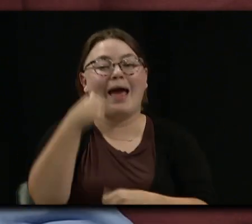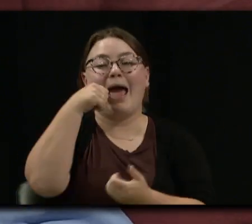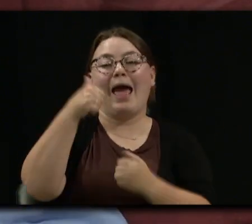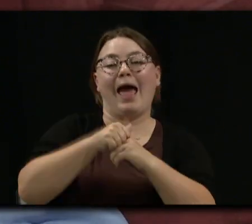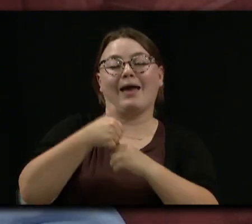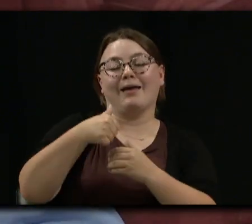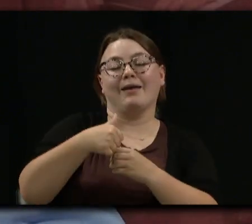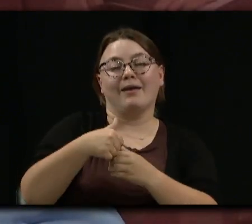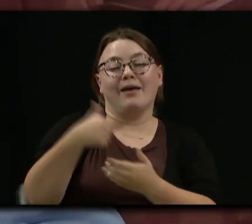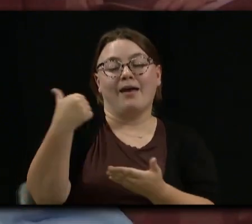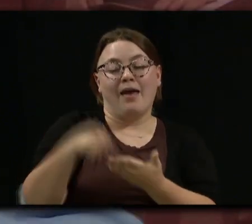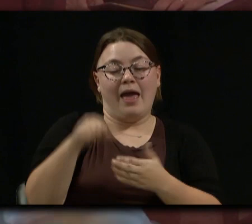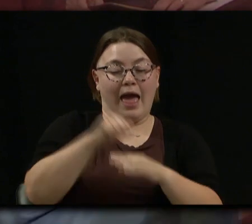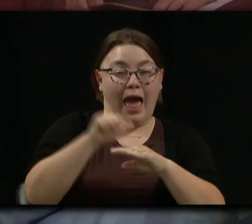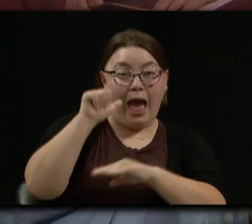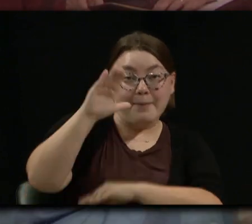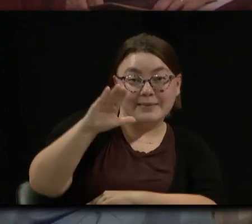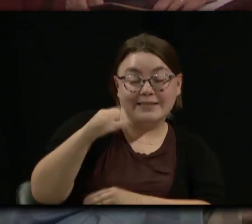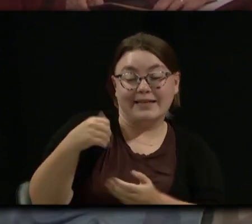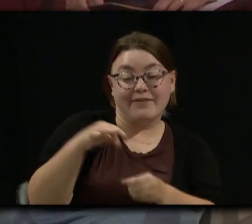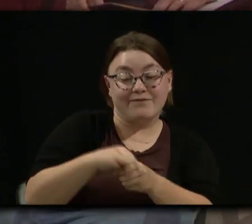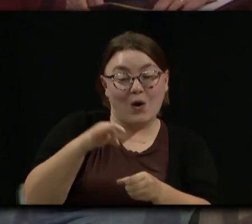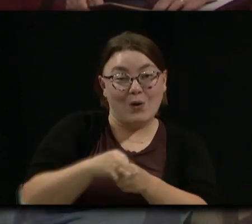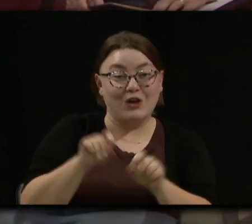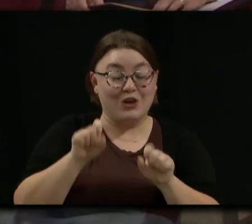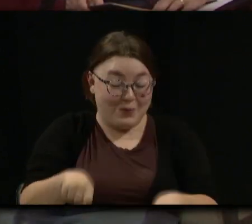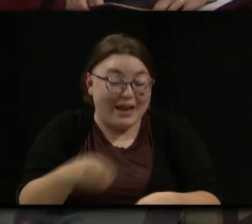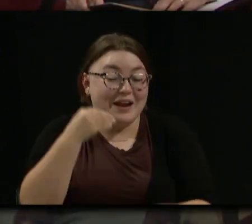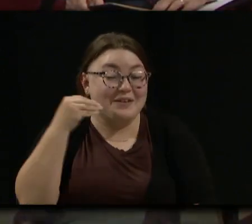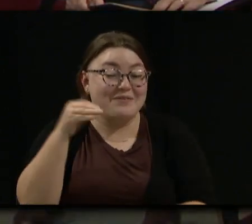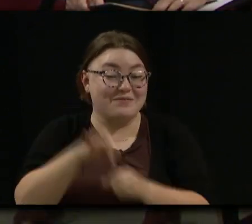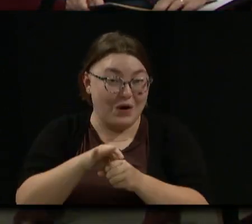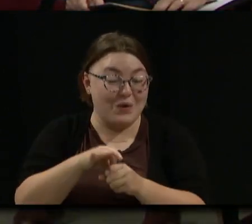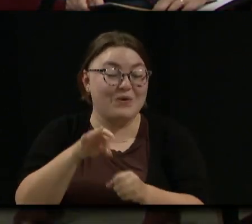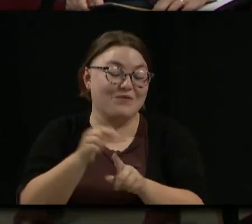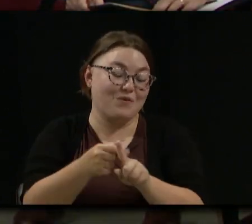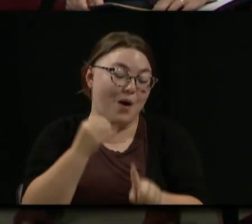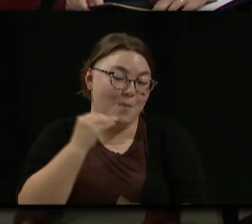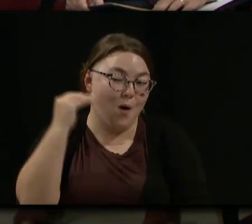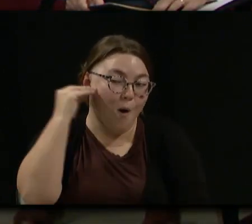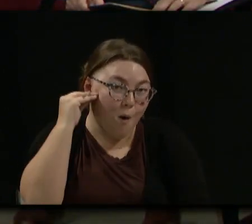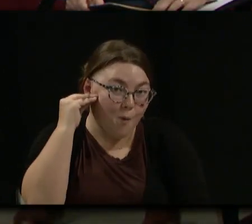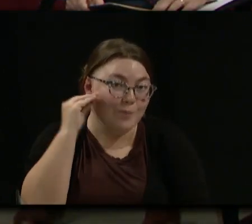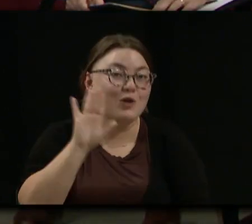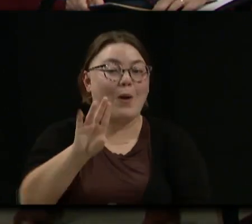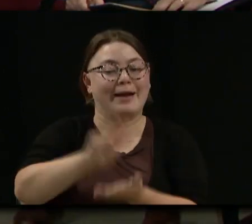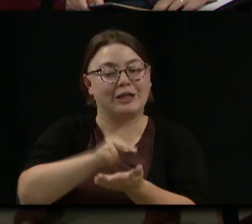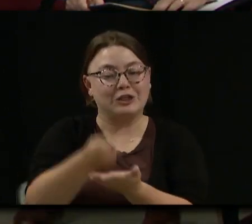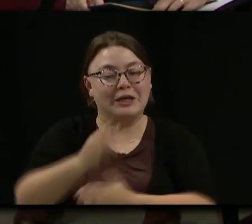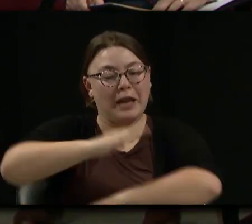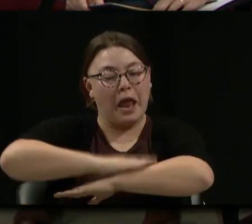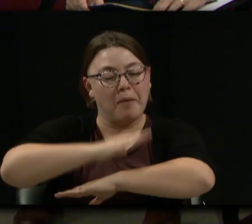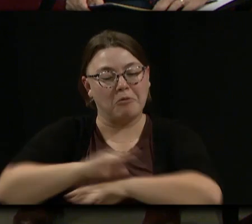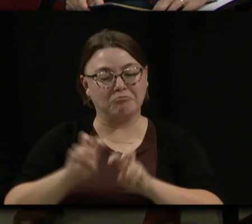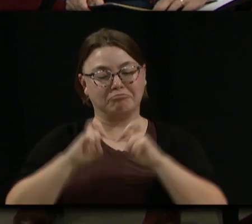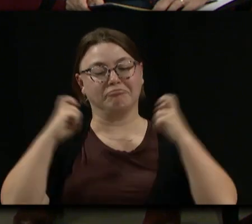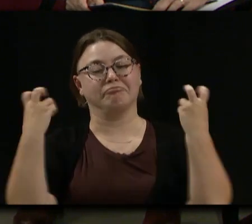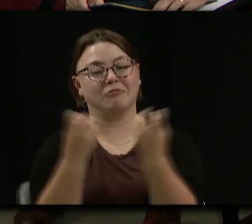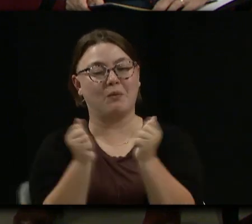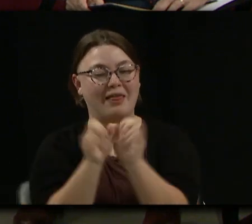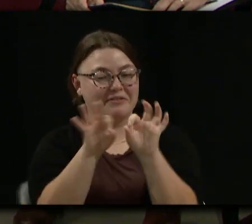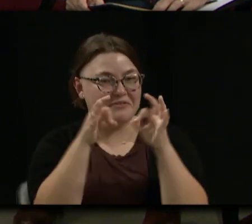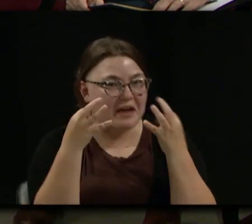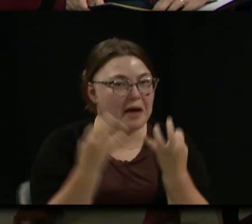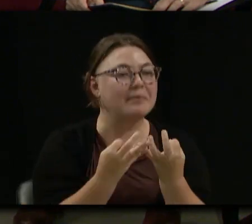sit at your kitchen table, work with your family members if you want to, or do it by yourself. But you also can get online and look at all